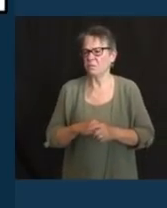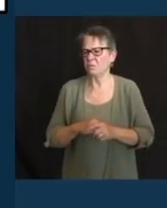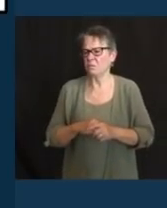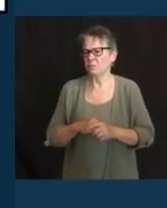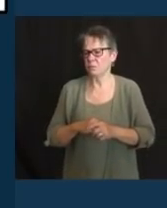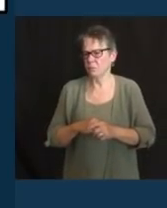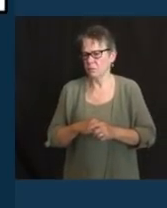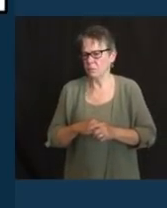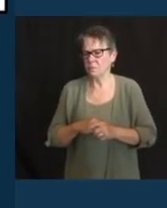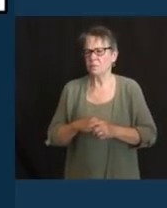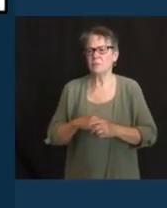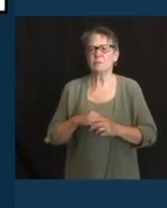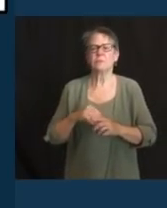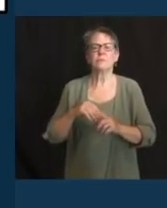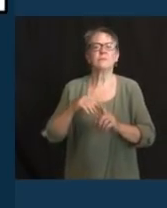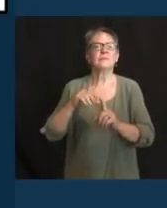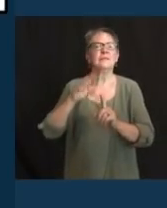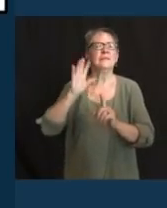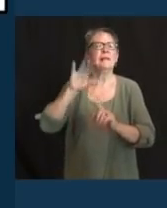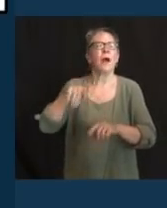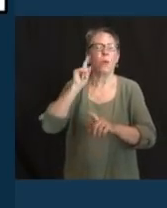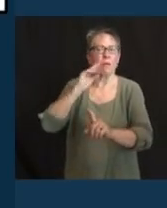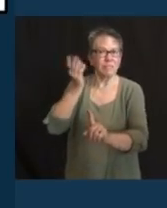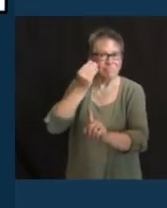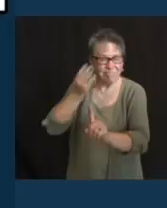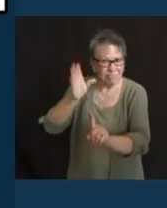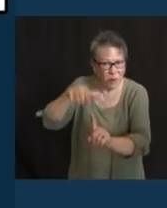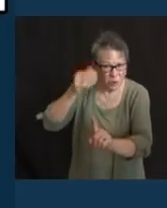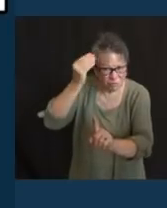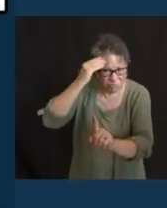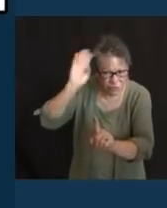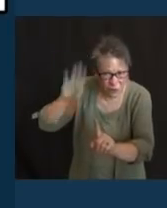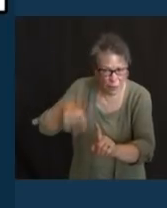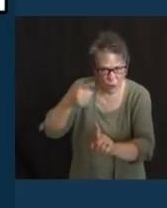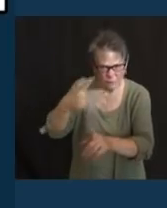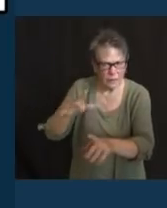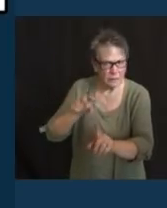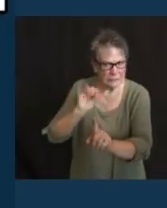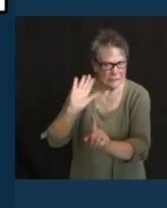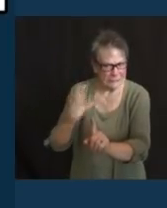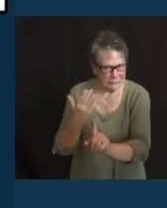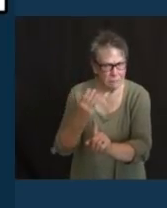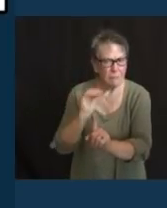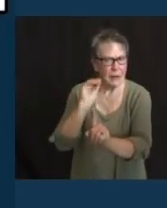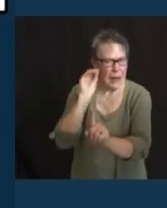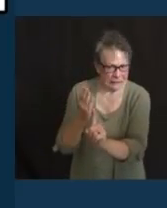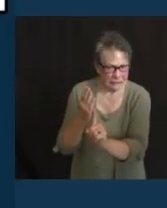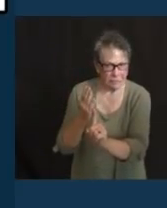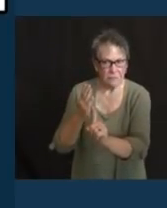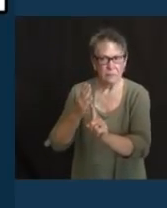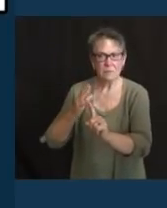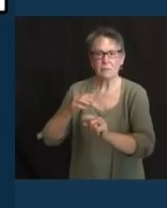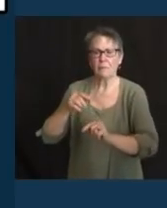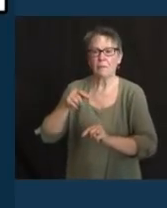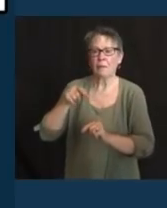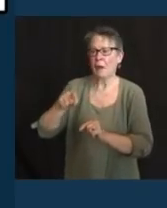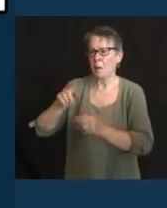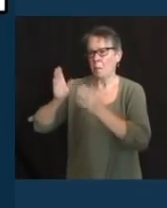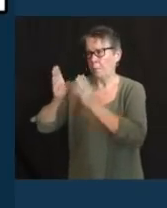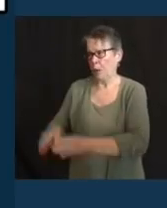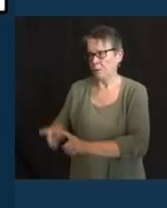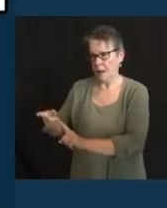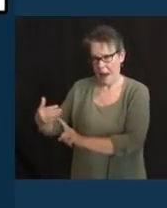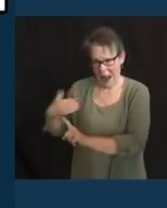or digital alerting tools, a way for the public to track if they have come into contact with information into their own